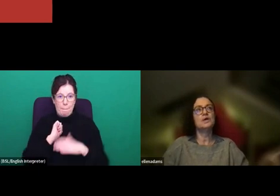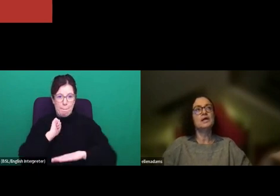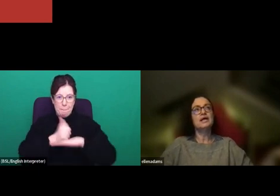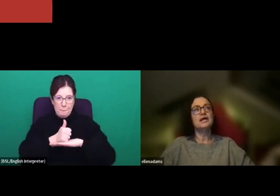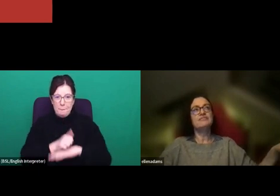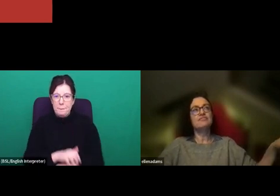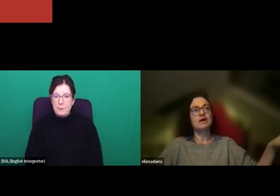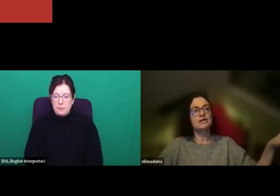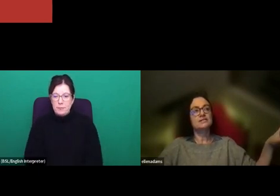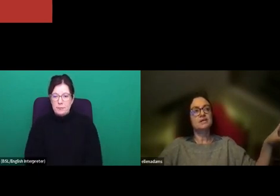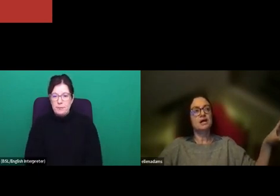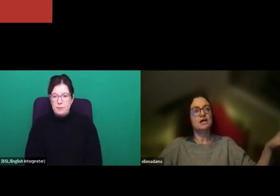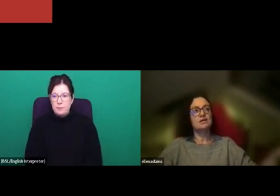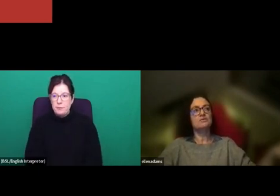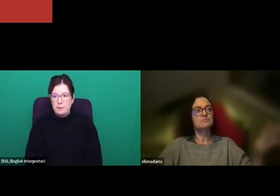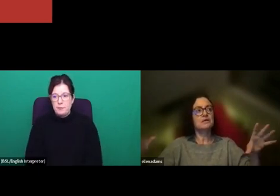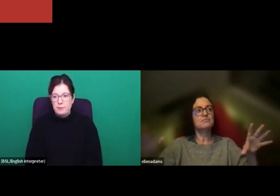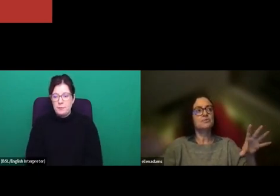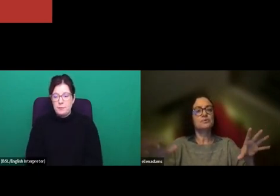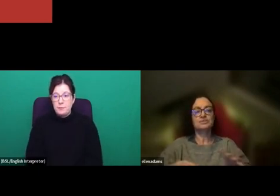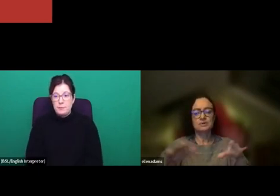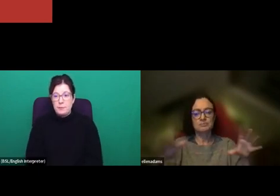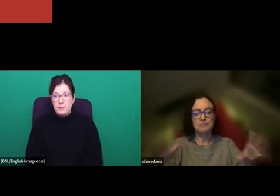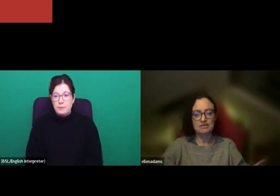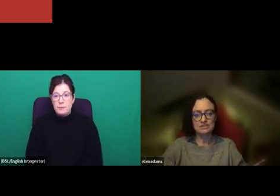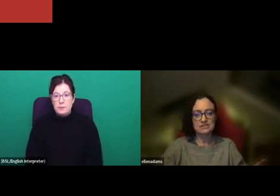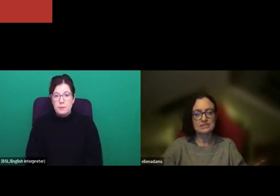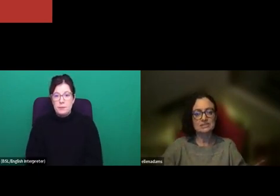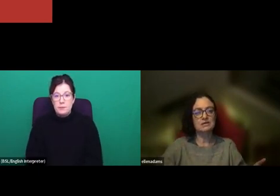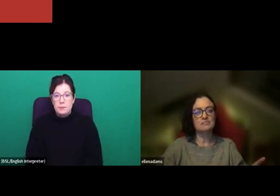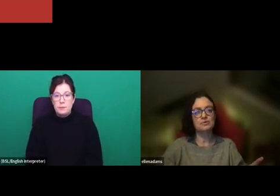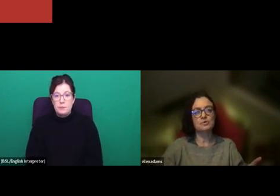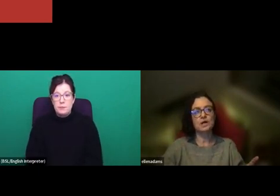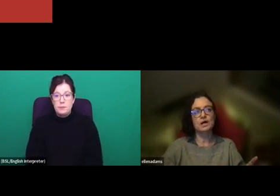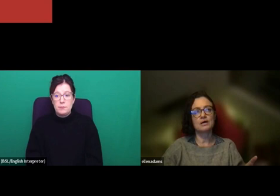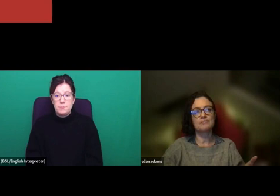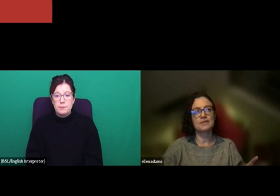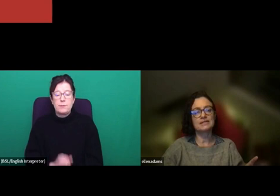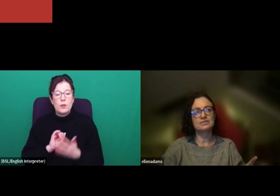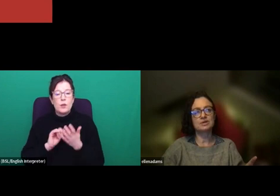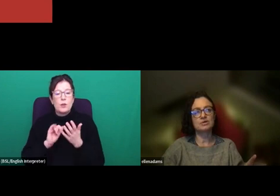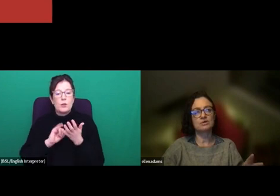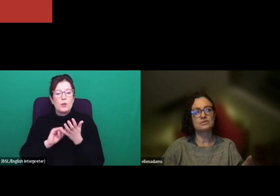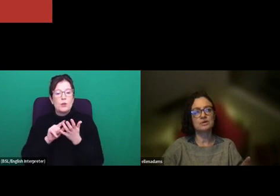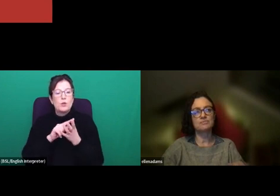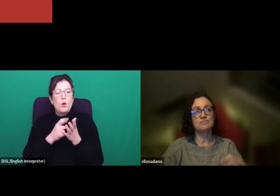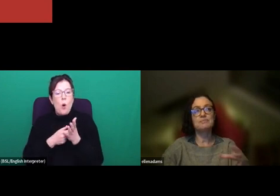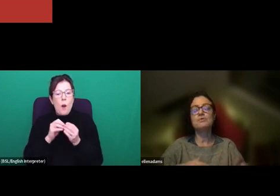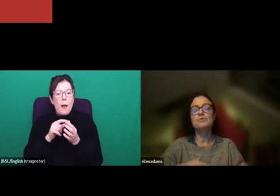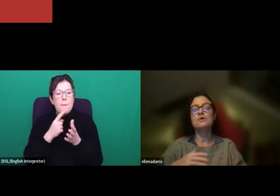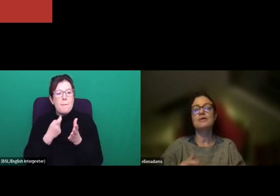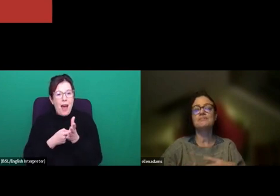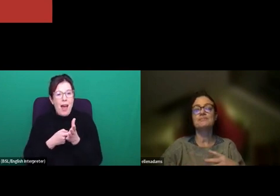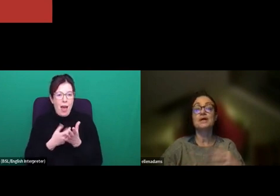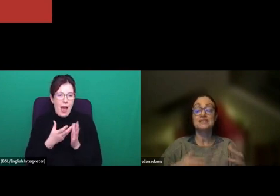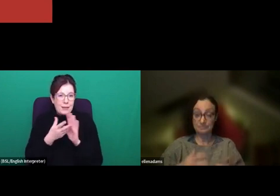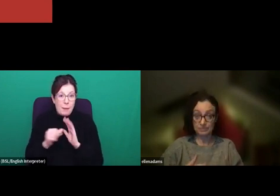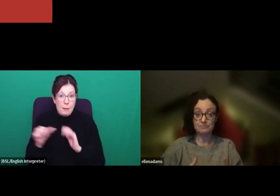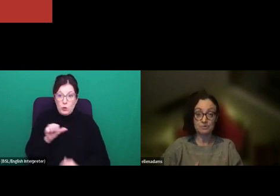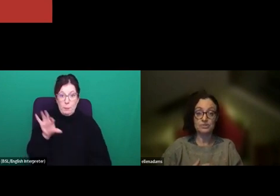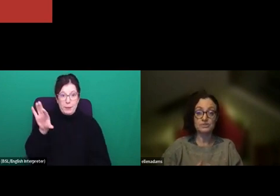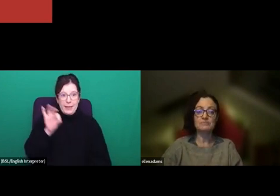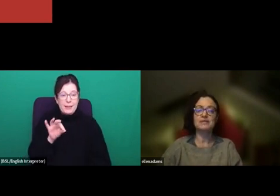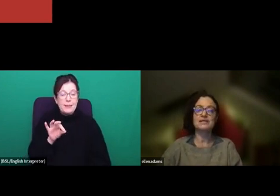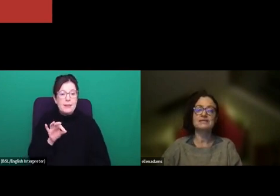to invite lots of people. Solar Bear is an example in Scotland of people,